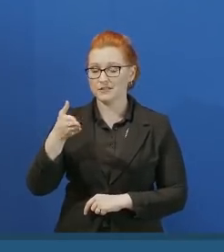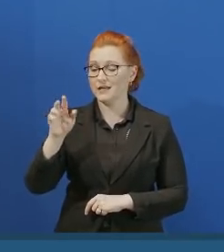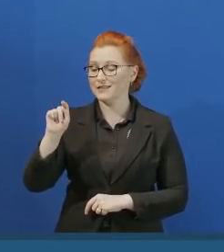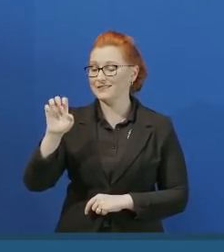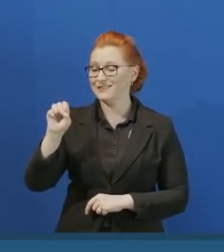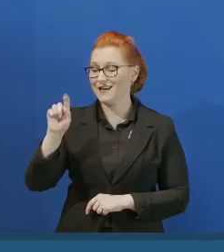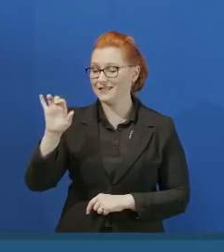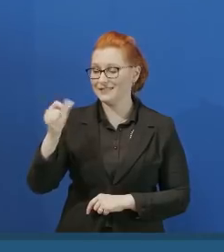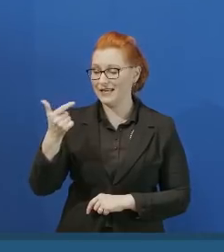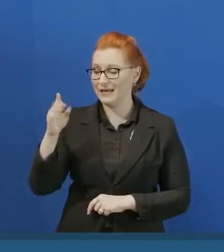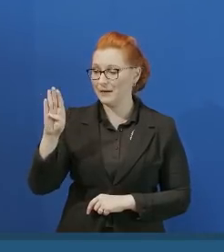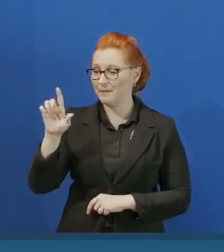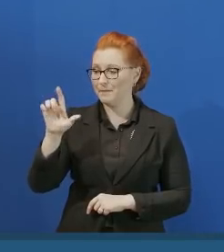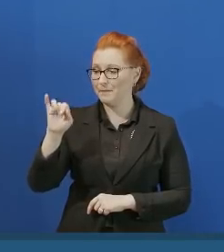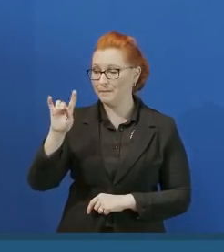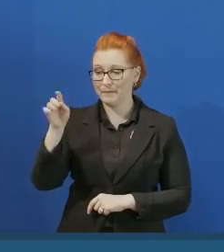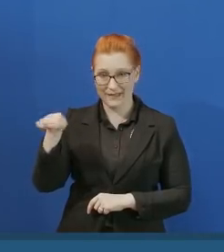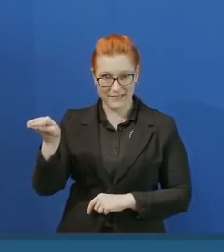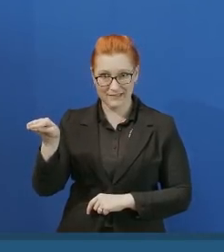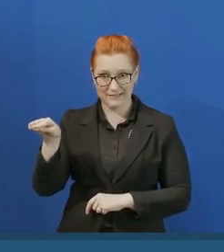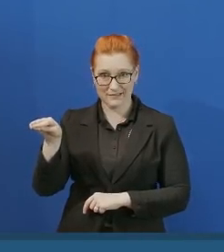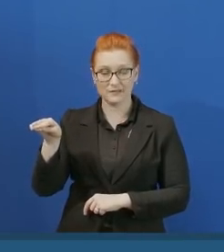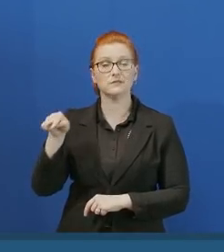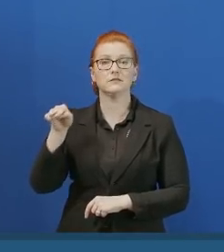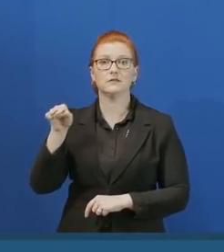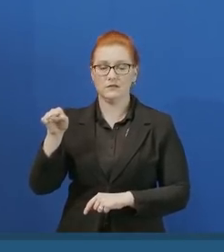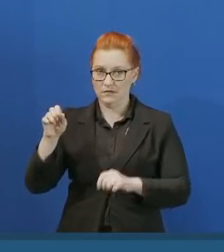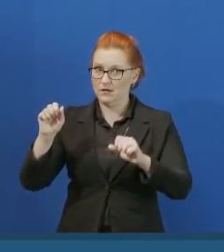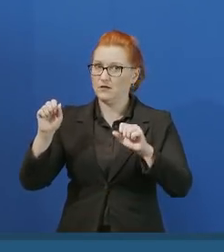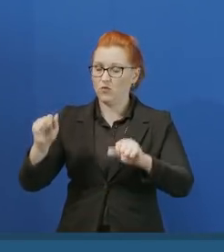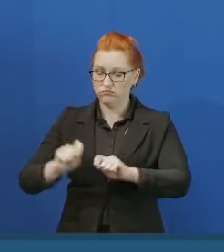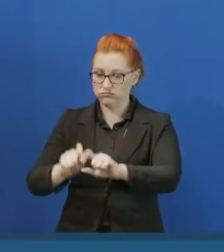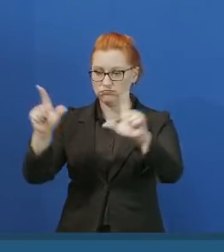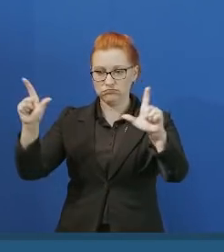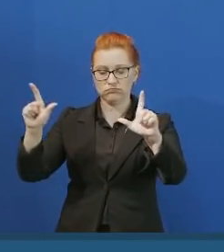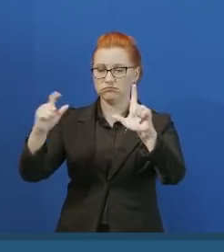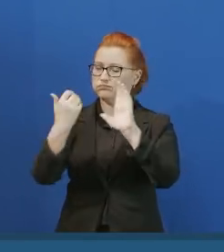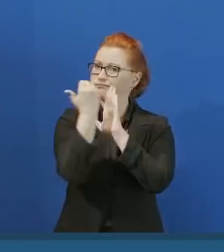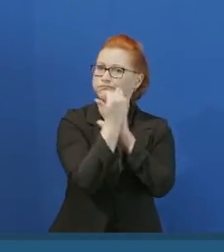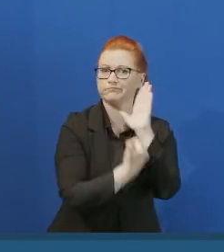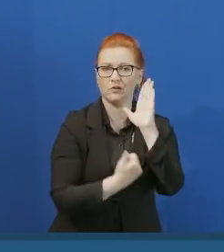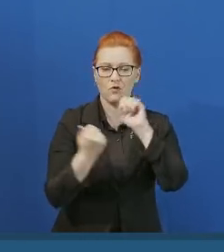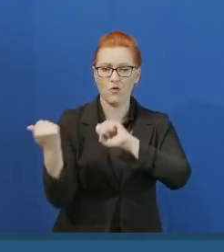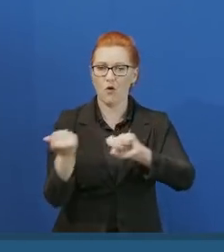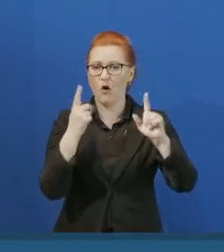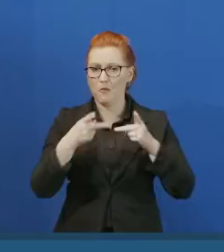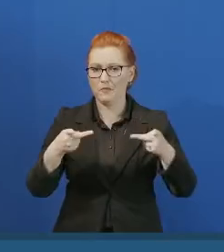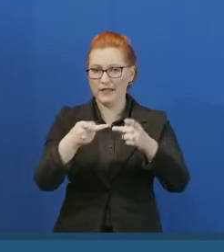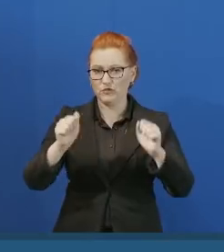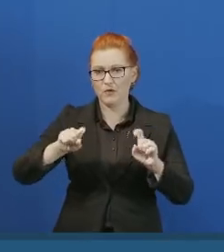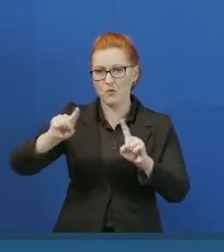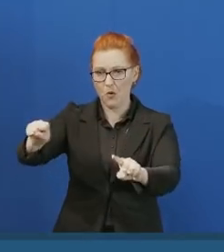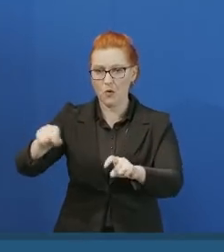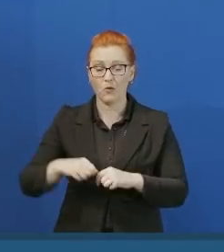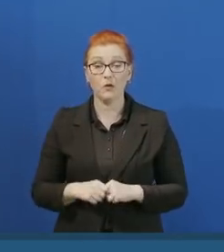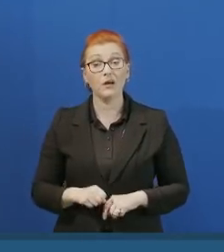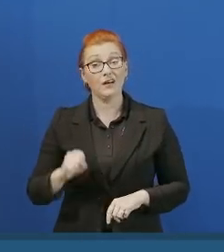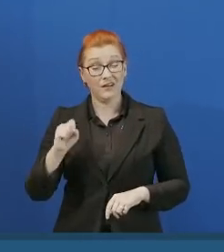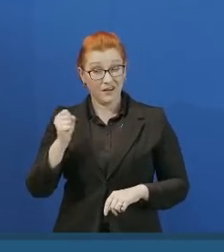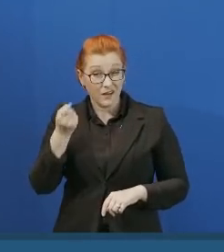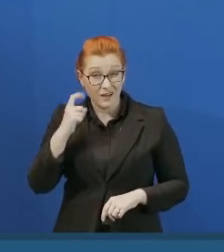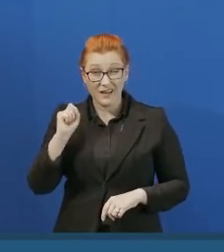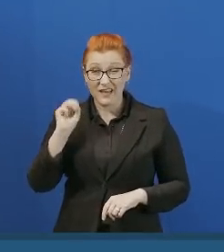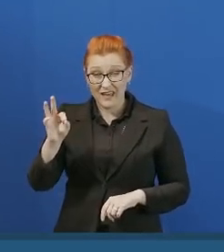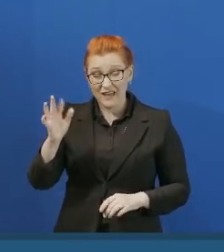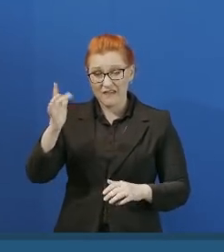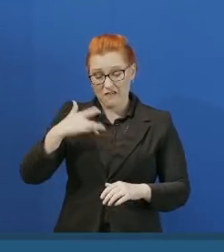sick right now. It tells you if you have COVID-19. You could wait in line, get this test,